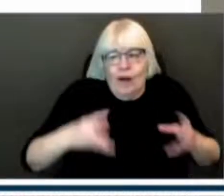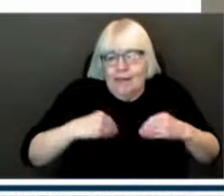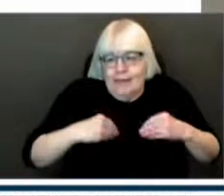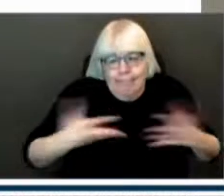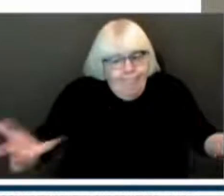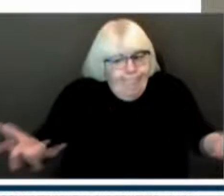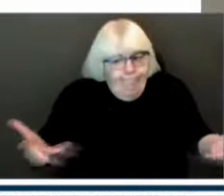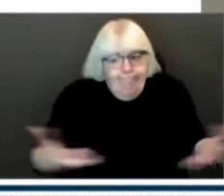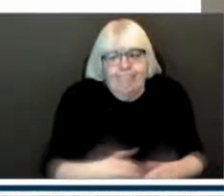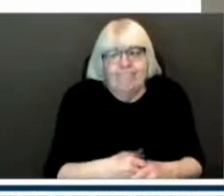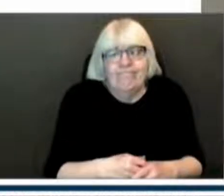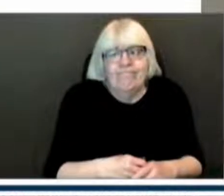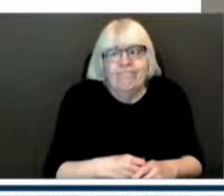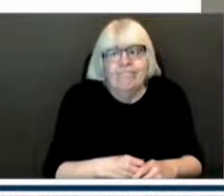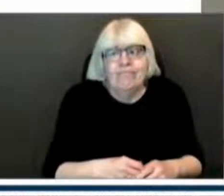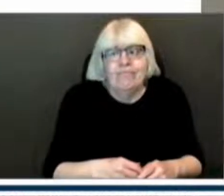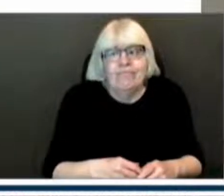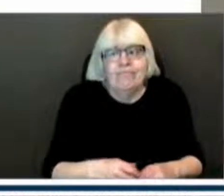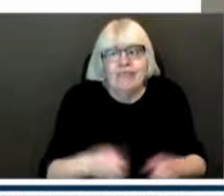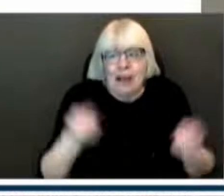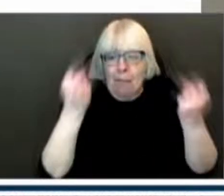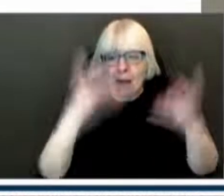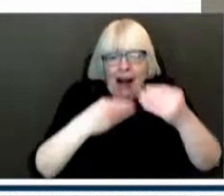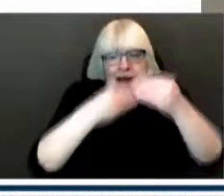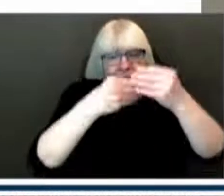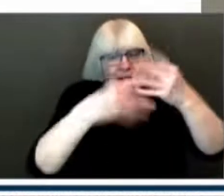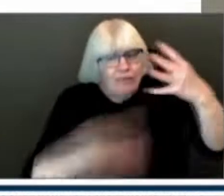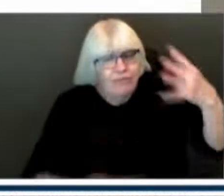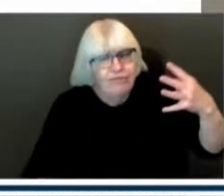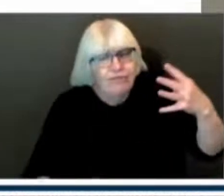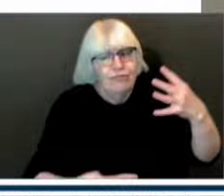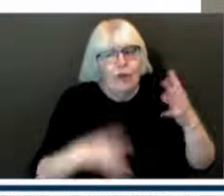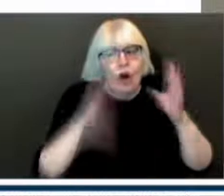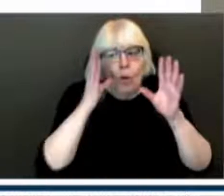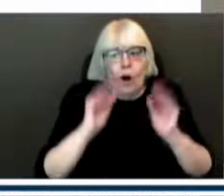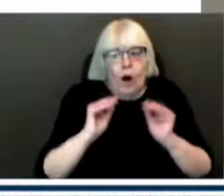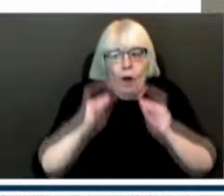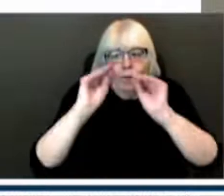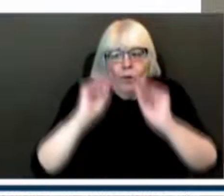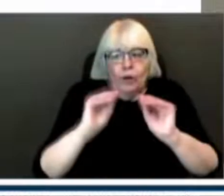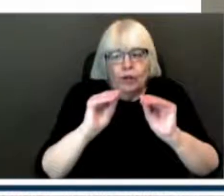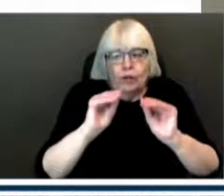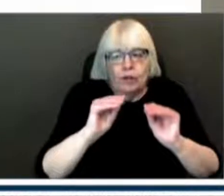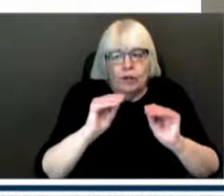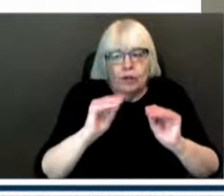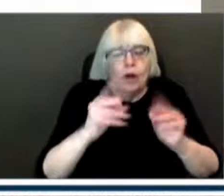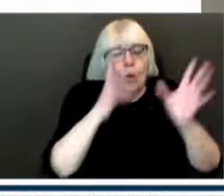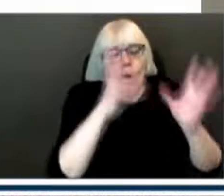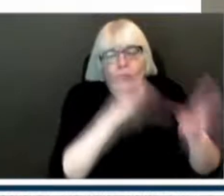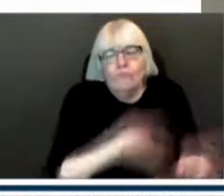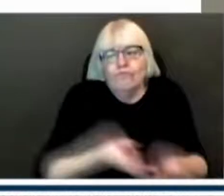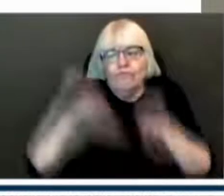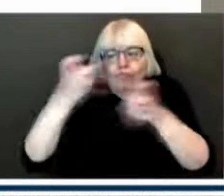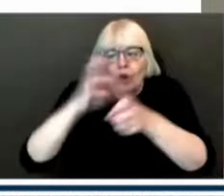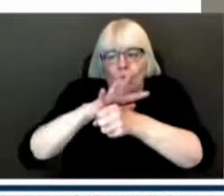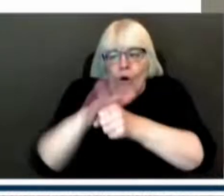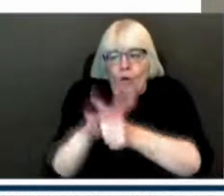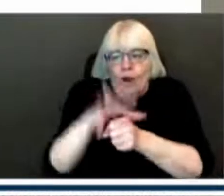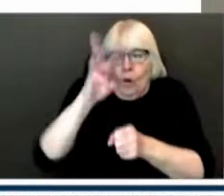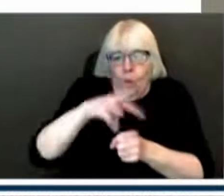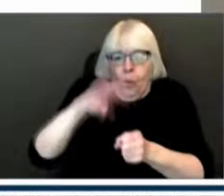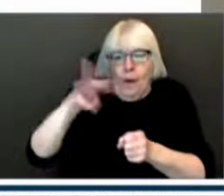website. But I will say that will happen gradually over 3 phases, and we anticipate that each phase will last about a